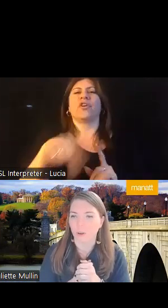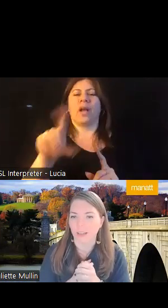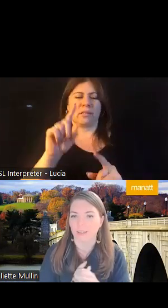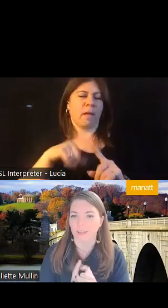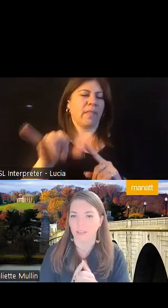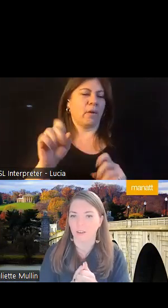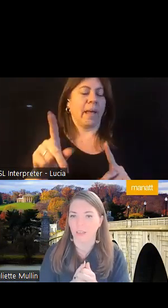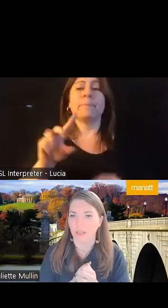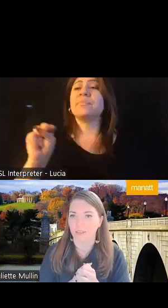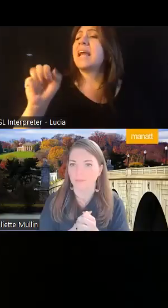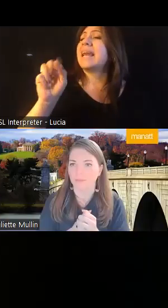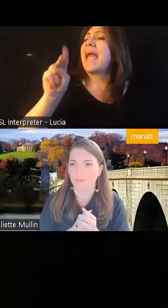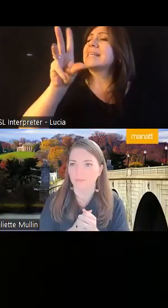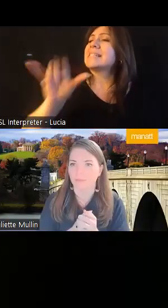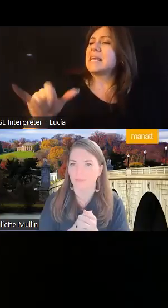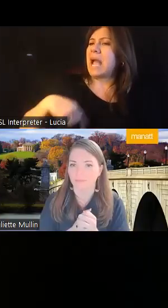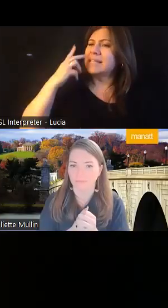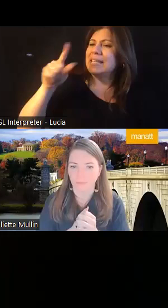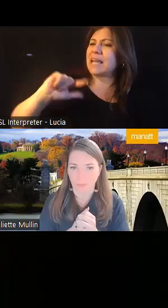Nancy, I see you are next in our line.